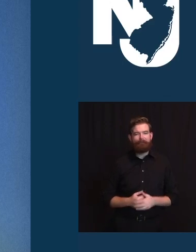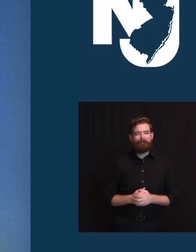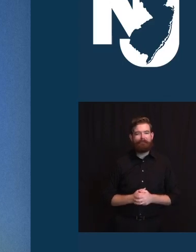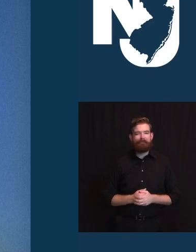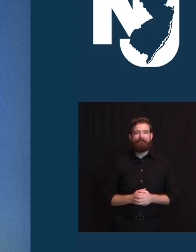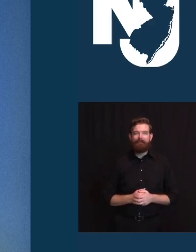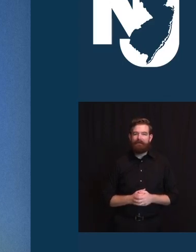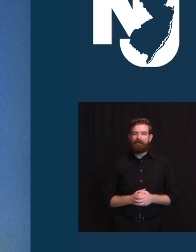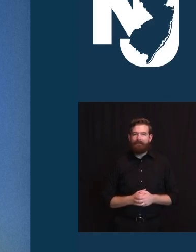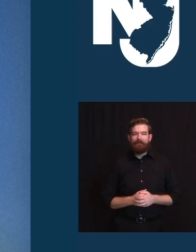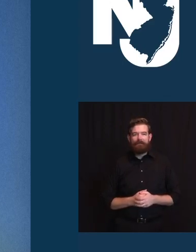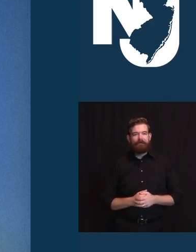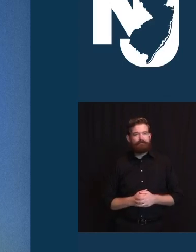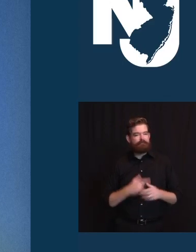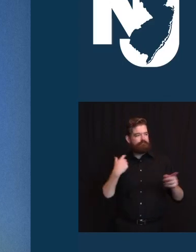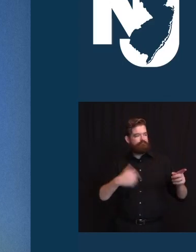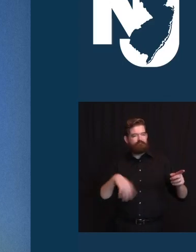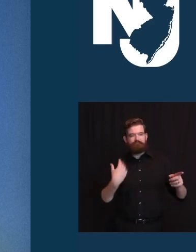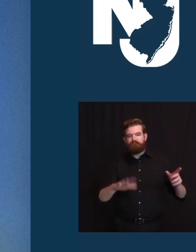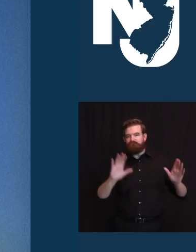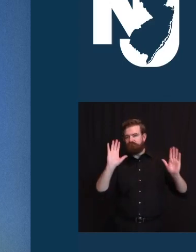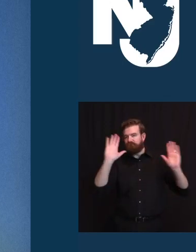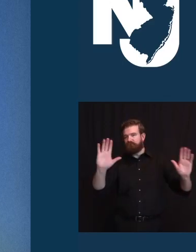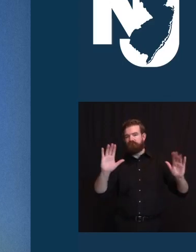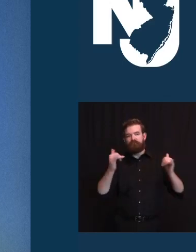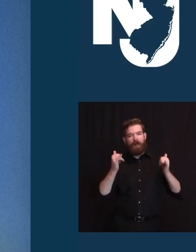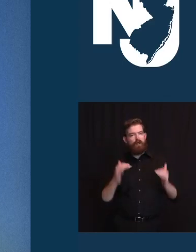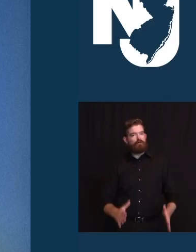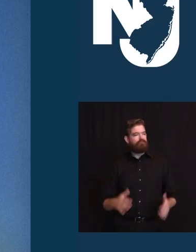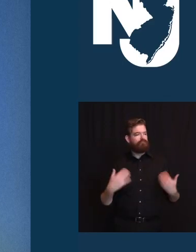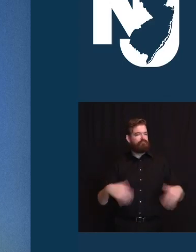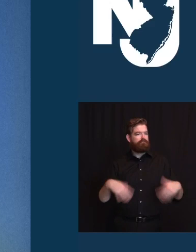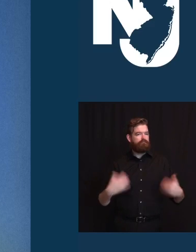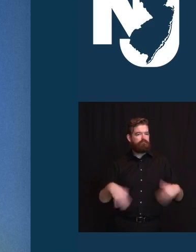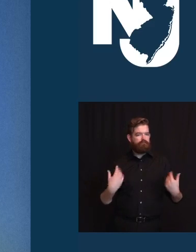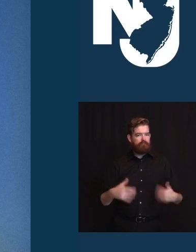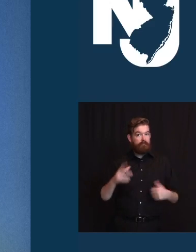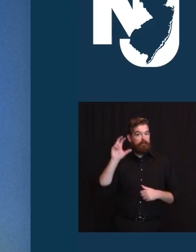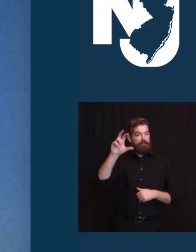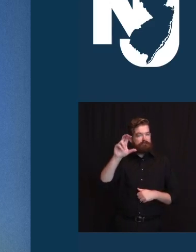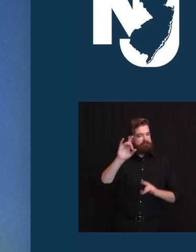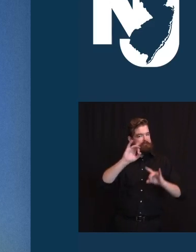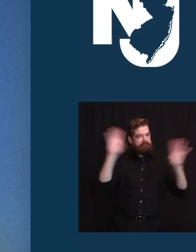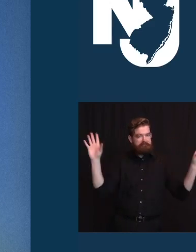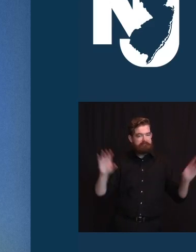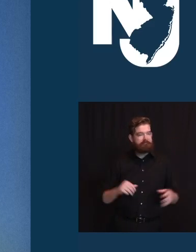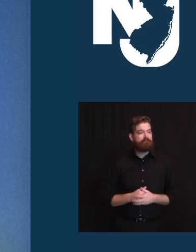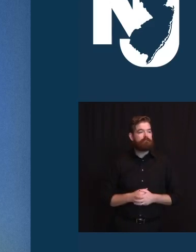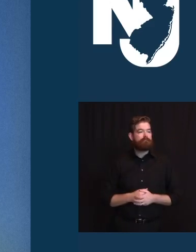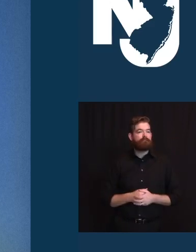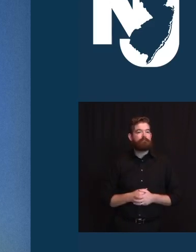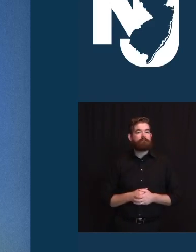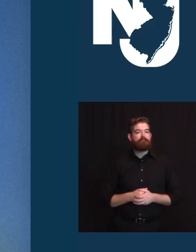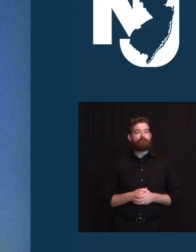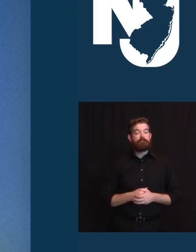again, with his knee scraping the ground during his delivery. By the way, Tom Seaver, as Mets fans